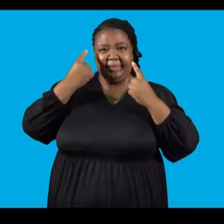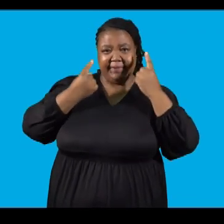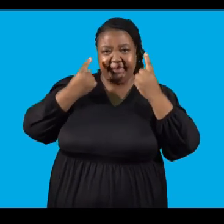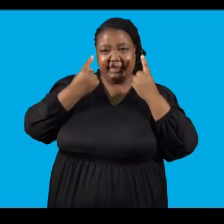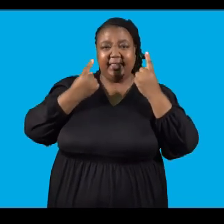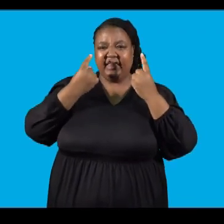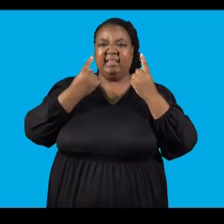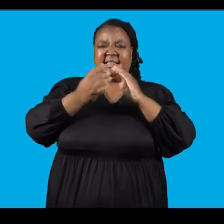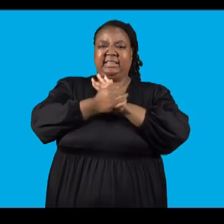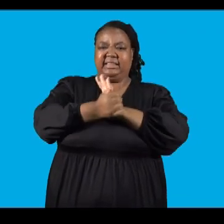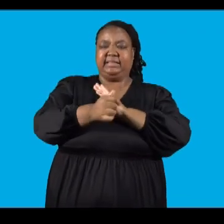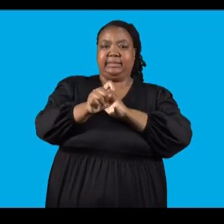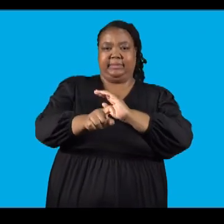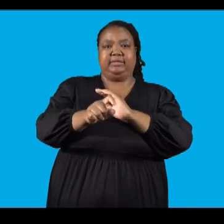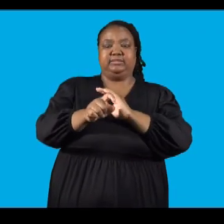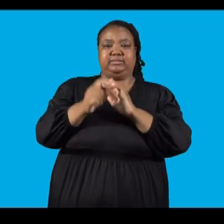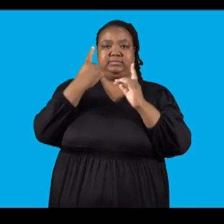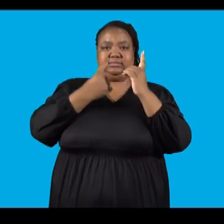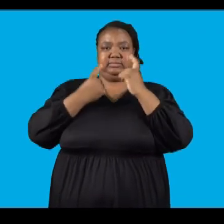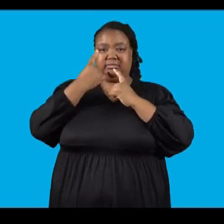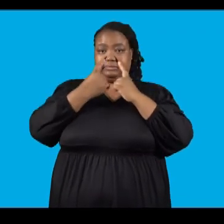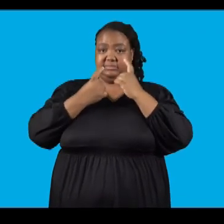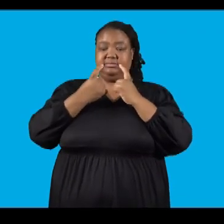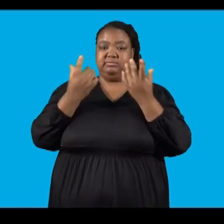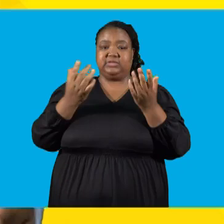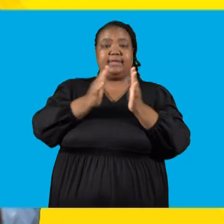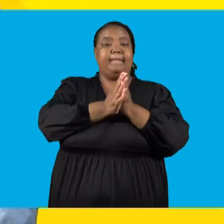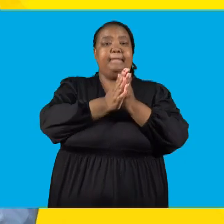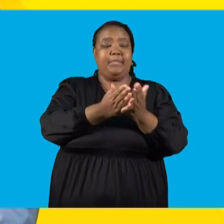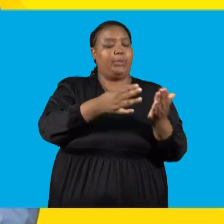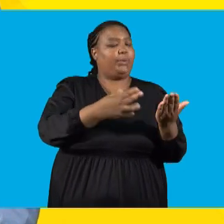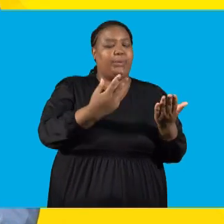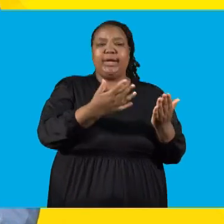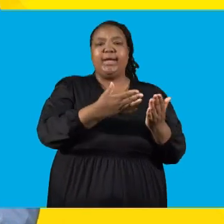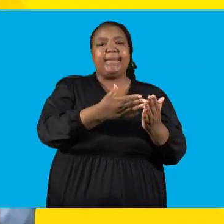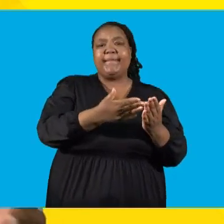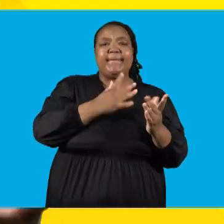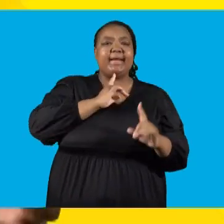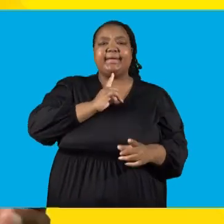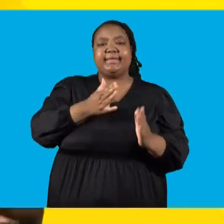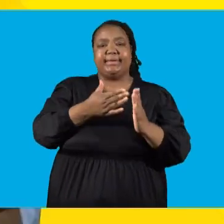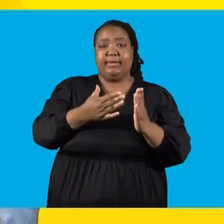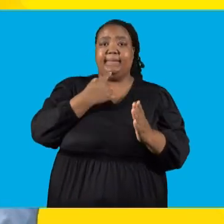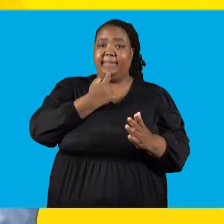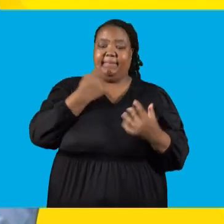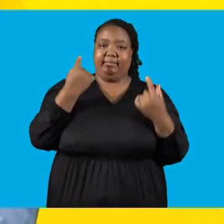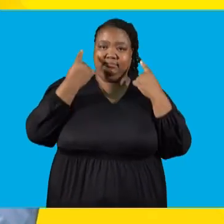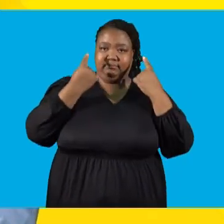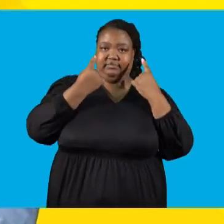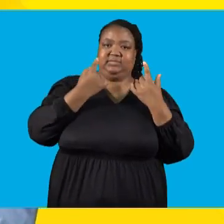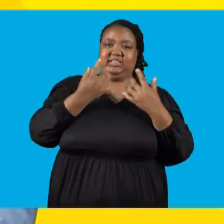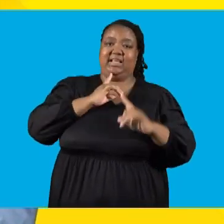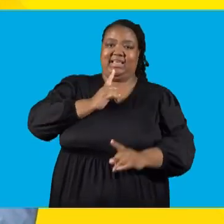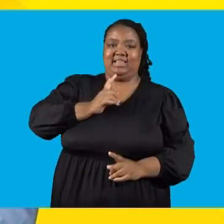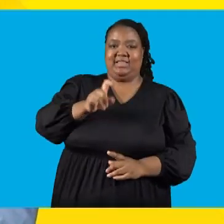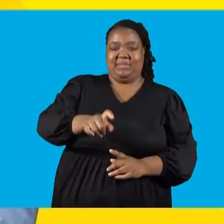Critical thinking skills. Sometimes you're asking questions that do not come from the textbook, but they need your application.